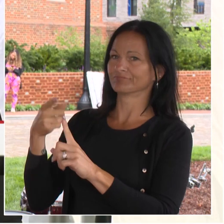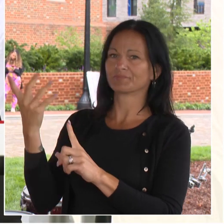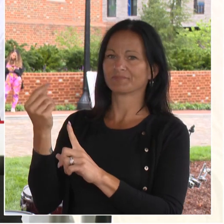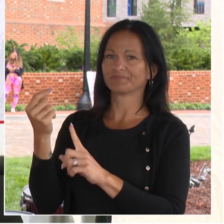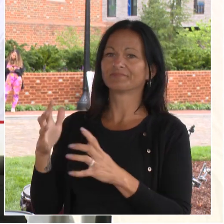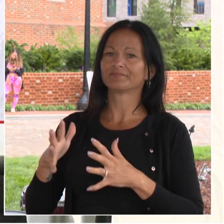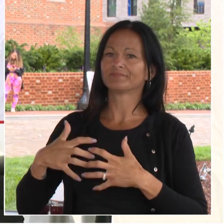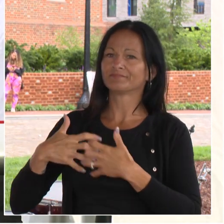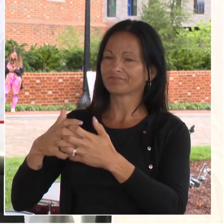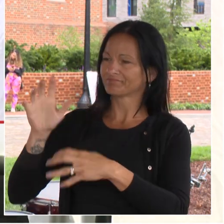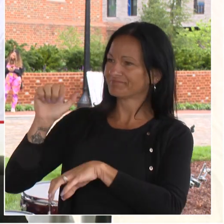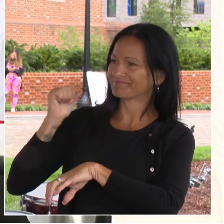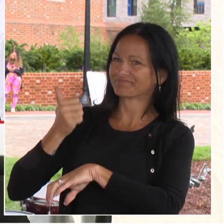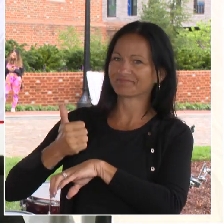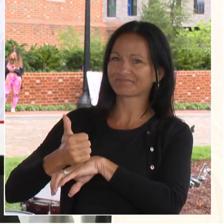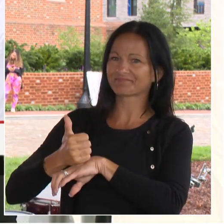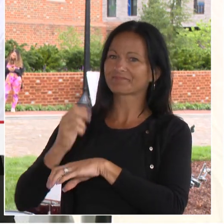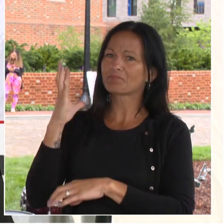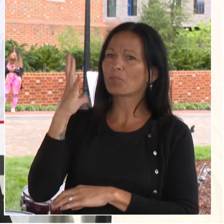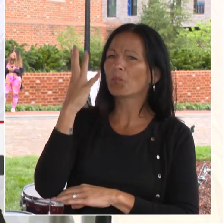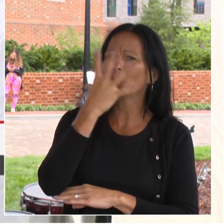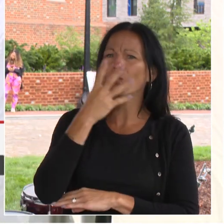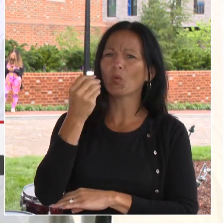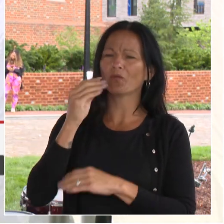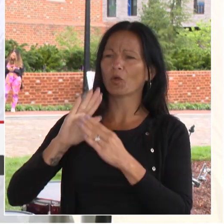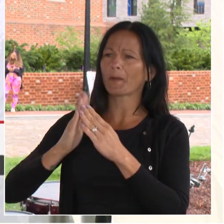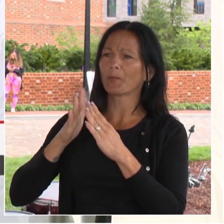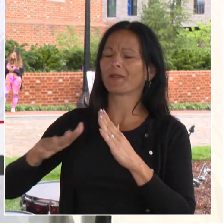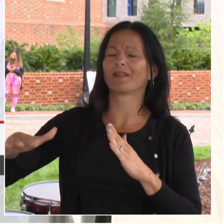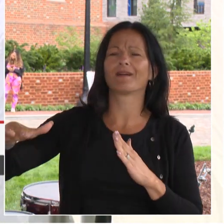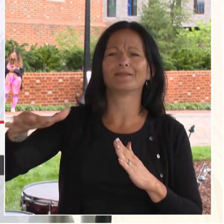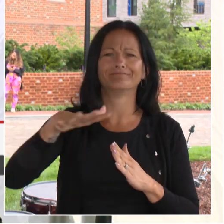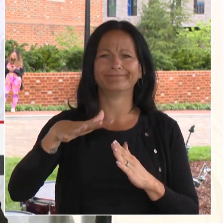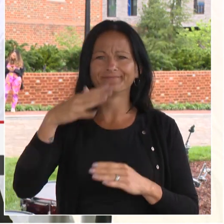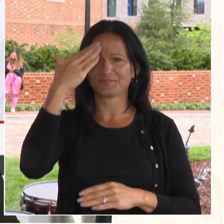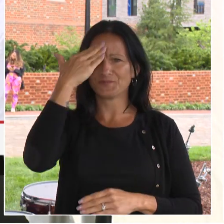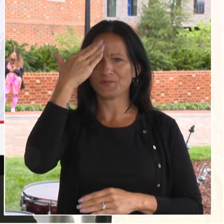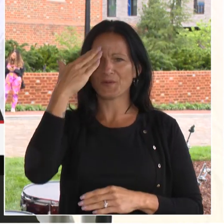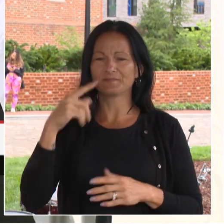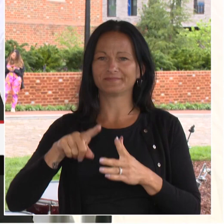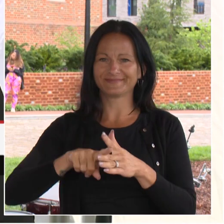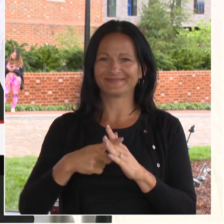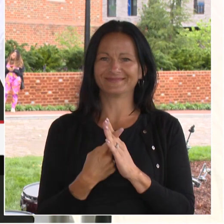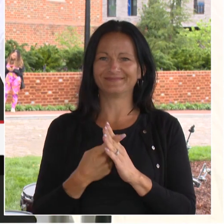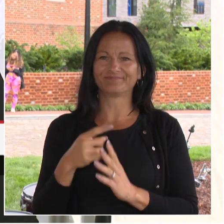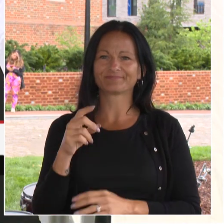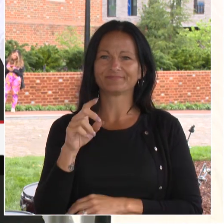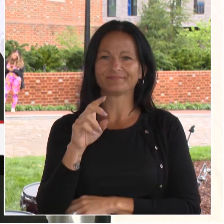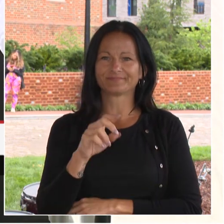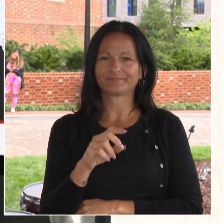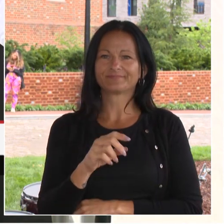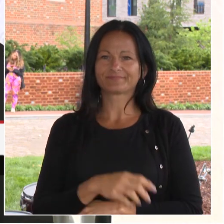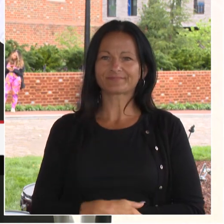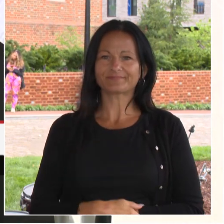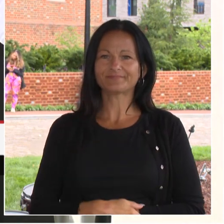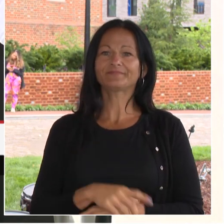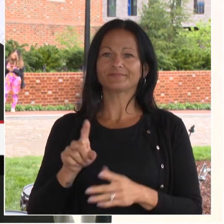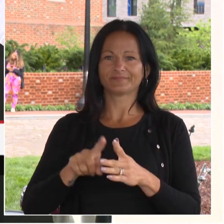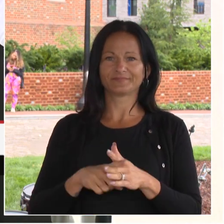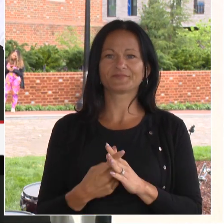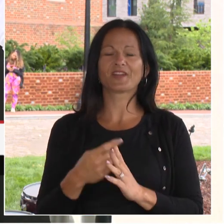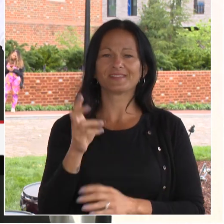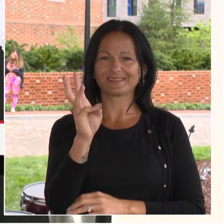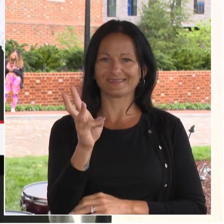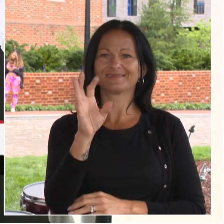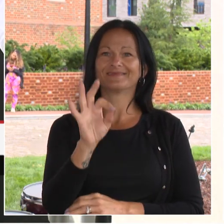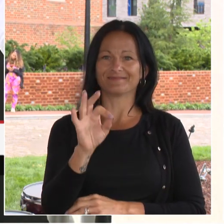know that at the end there will be 690 new homes for Washingtonians, which brings us